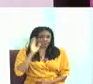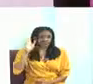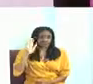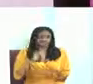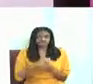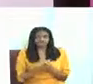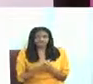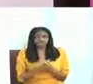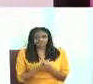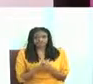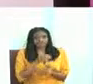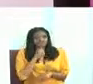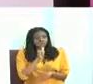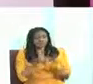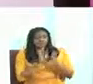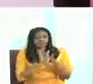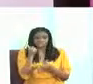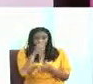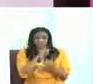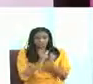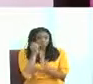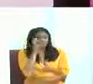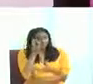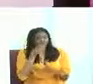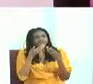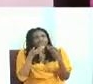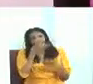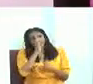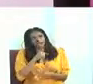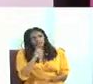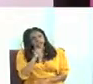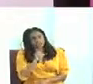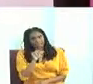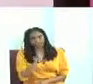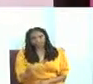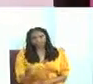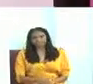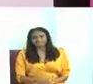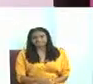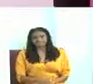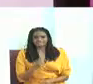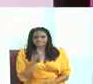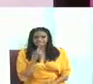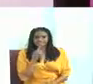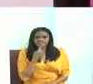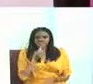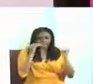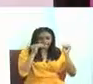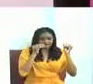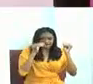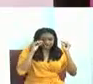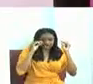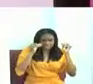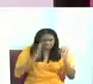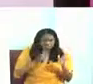to wine, thank God, I don't need it. And it said teachers of good